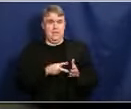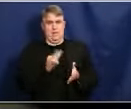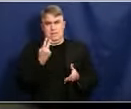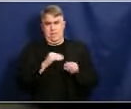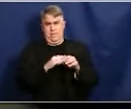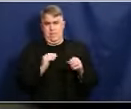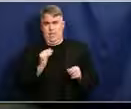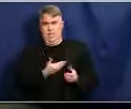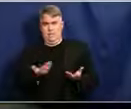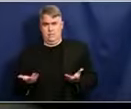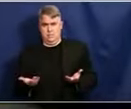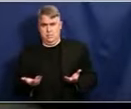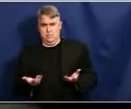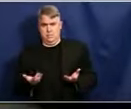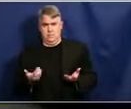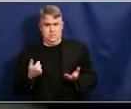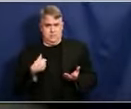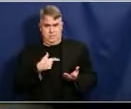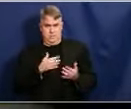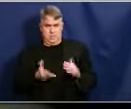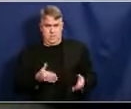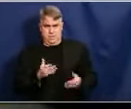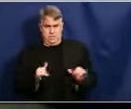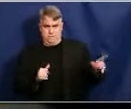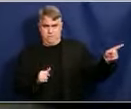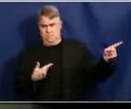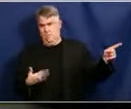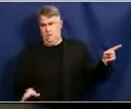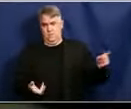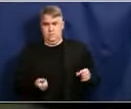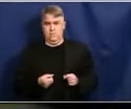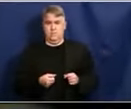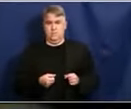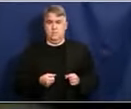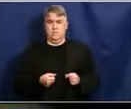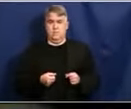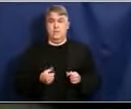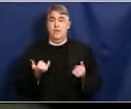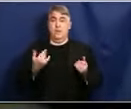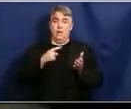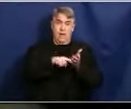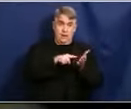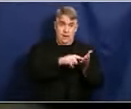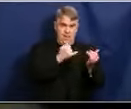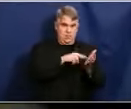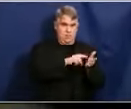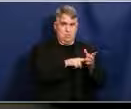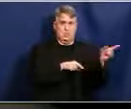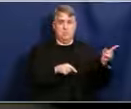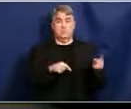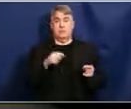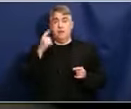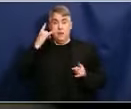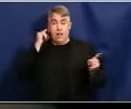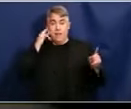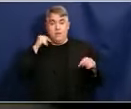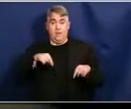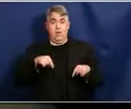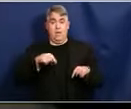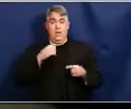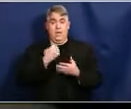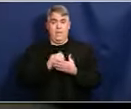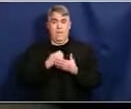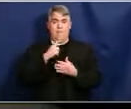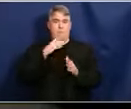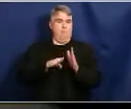sure we definitely don't want that. New analysis out today is predicting the California economy will recover much faster than the